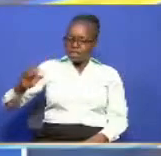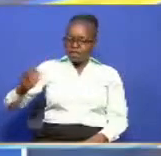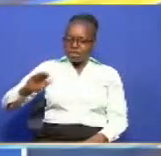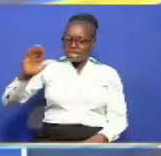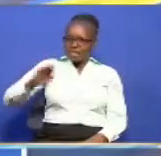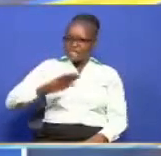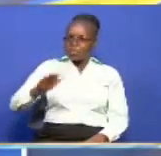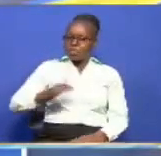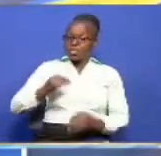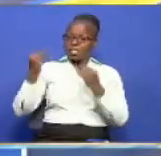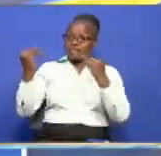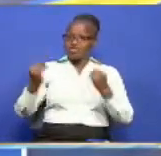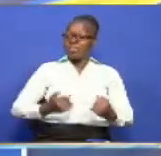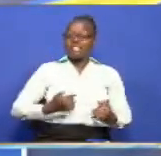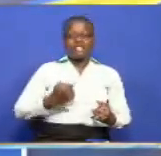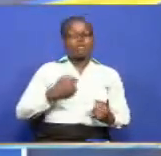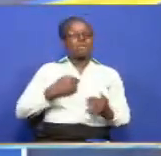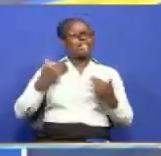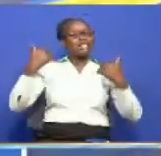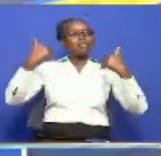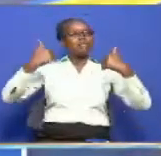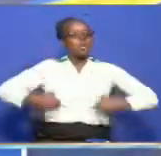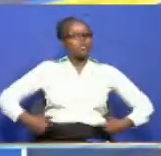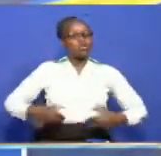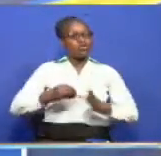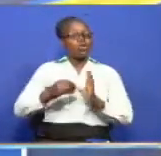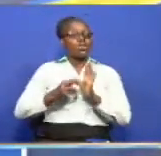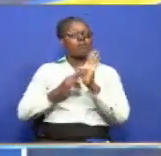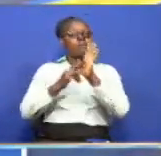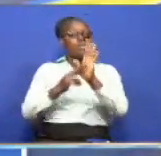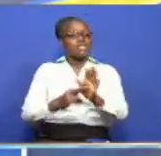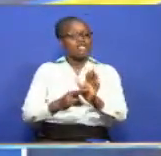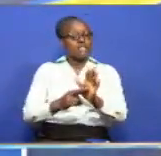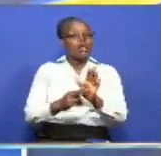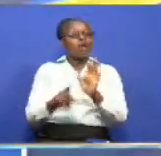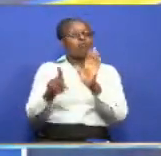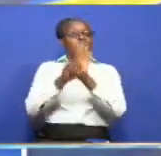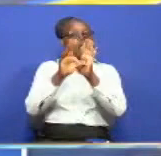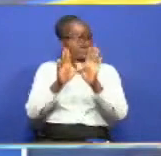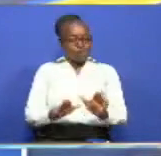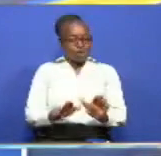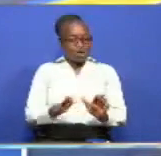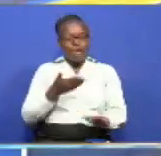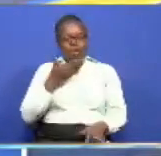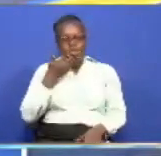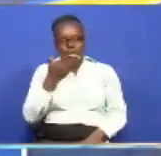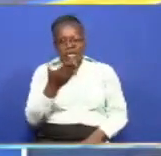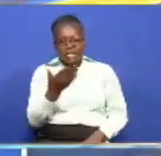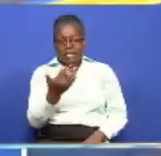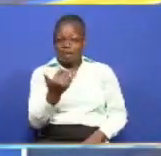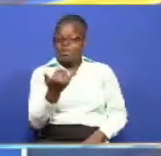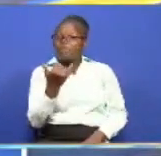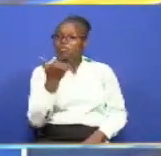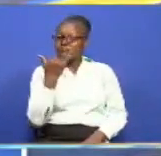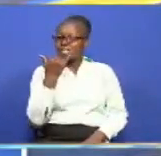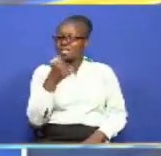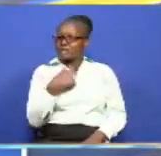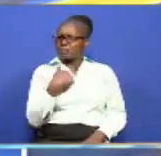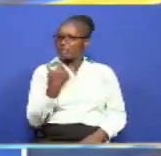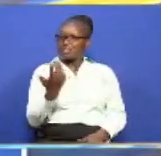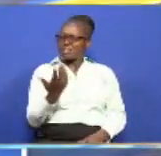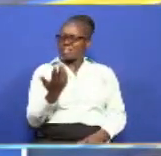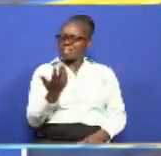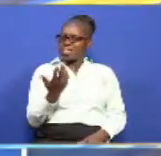me, and in brackets, in person or represented by counsel, to answer to allegations in a witch hunt impeachment motion